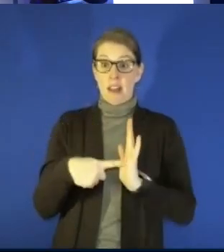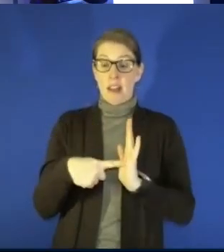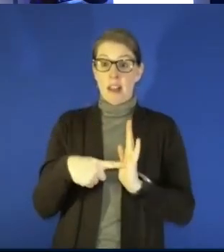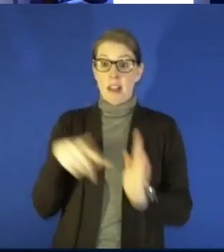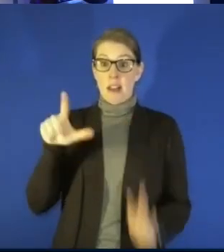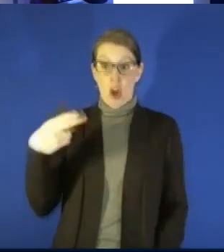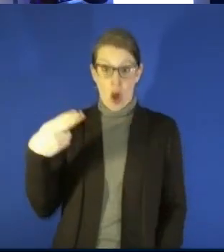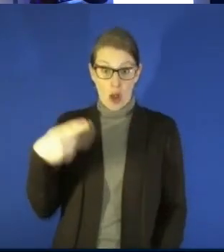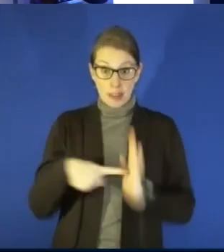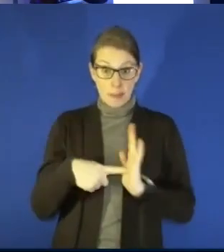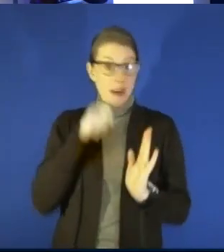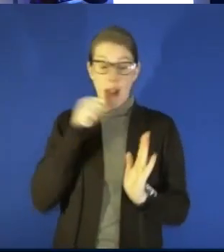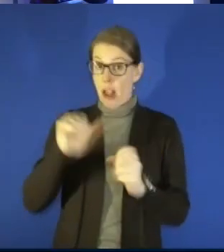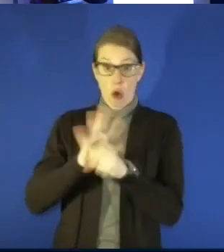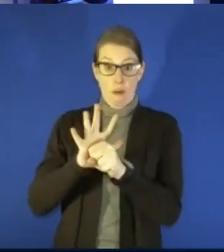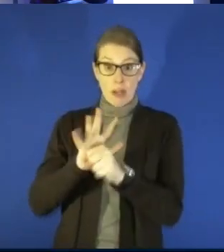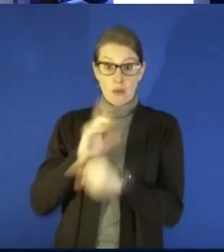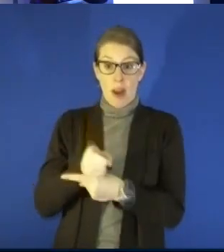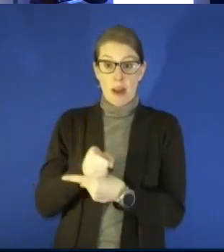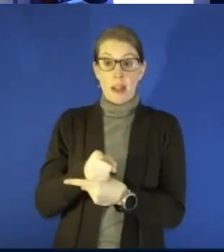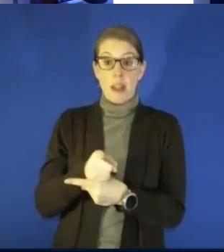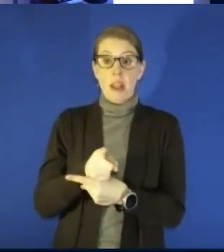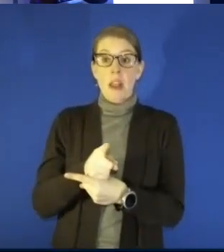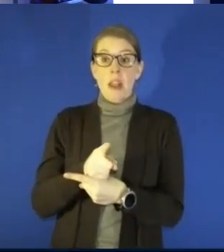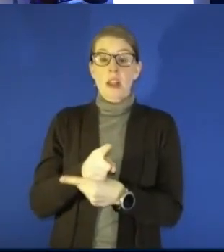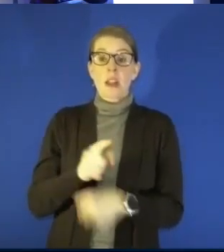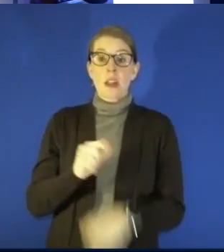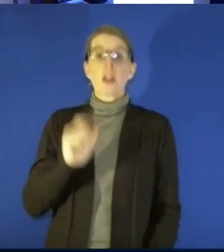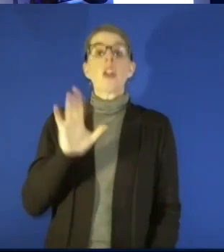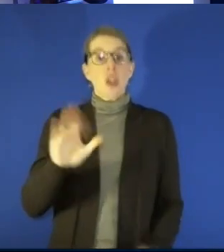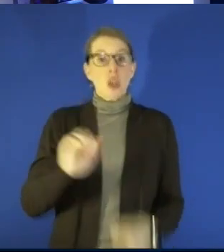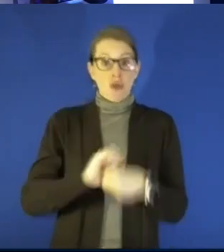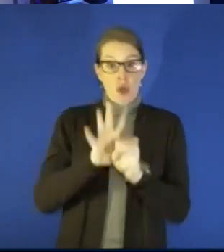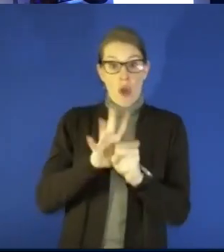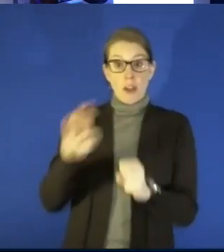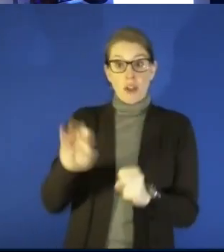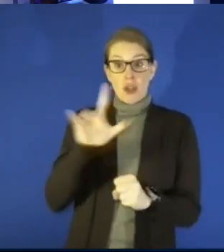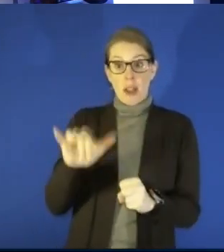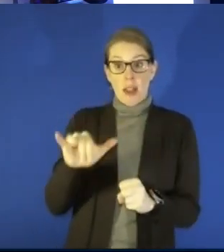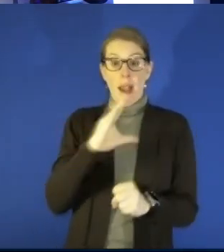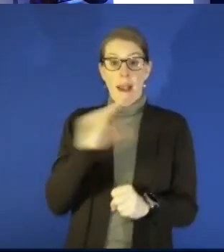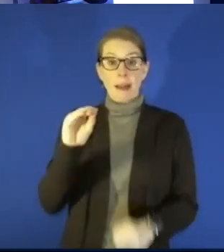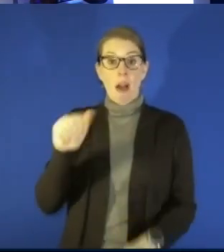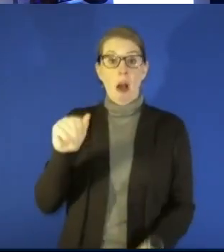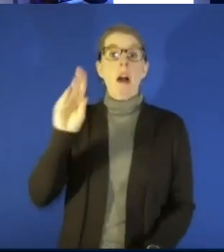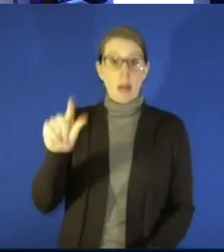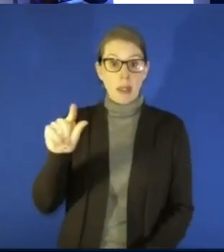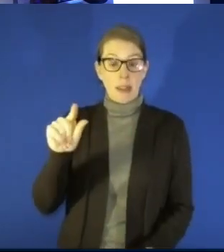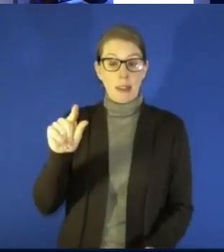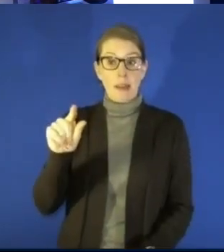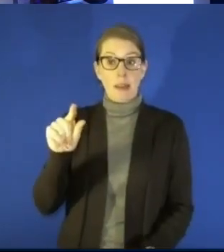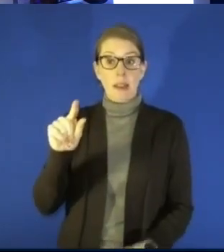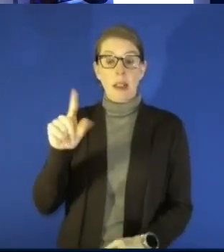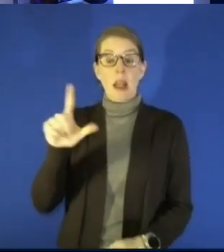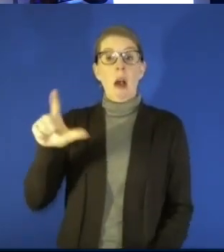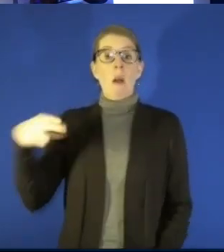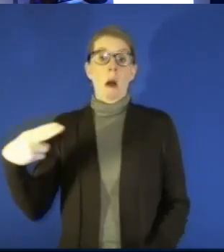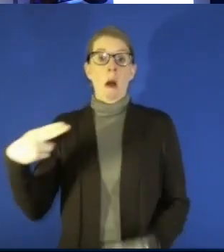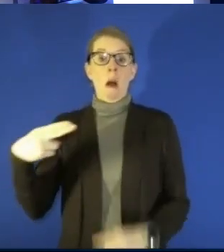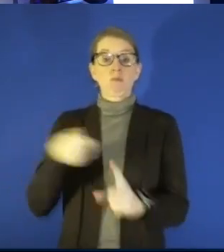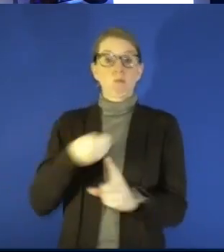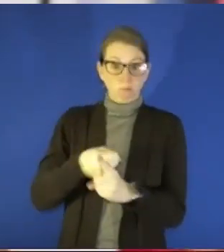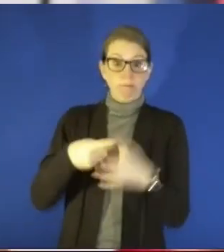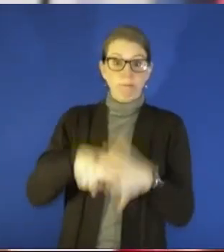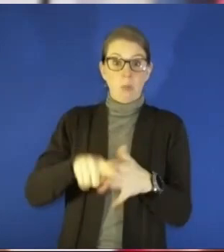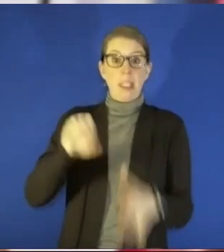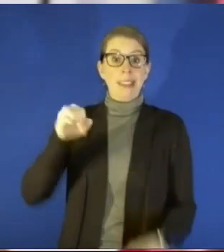symptoms, not COVID symptoms, correct? So COVID in July and August, and then long haul symptoms in September.